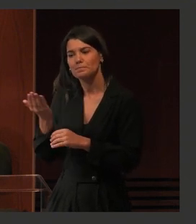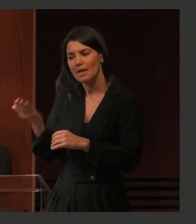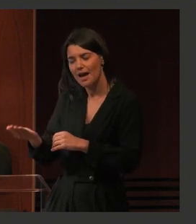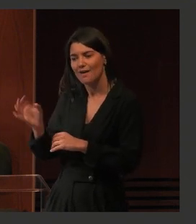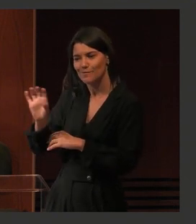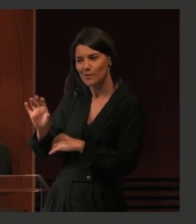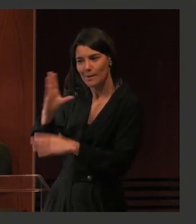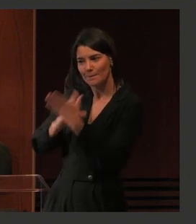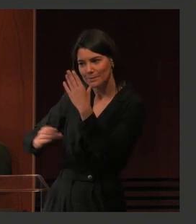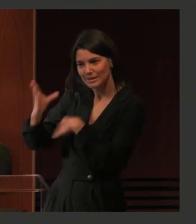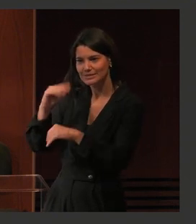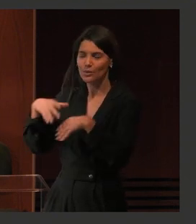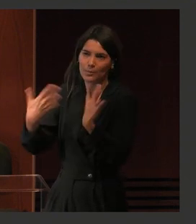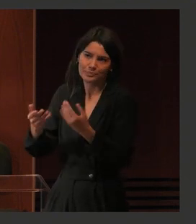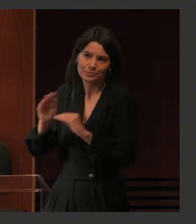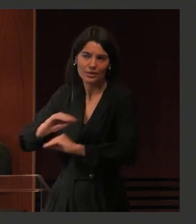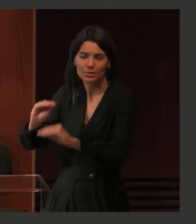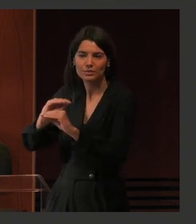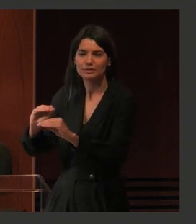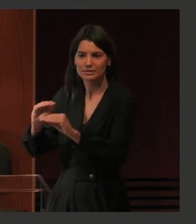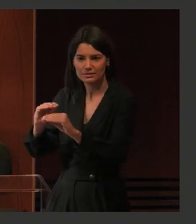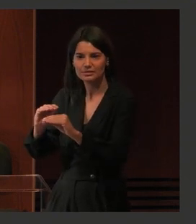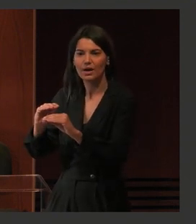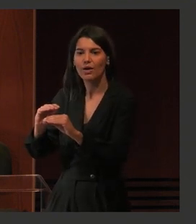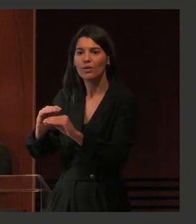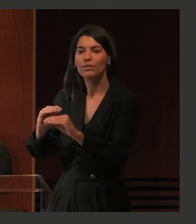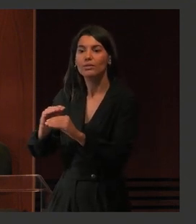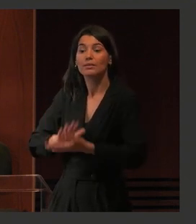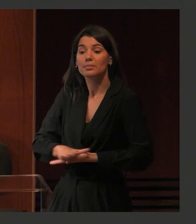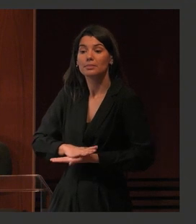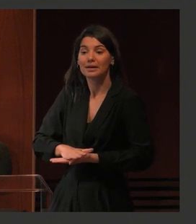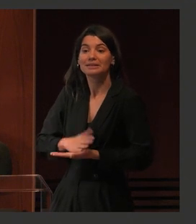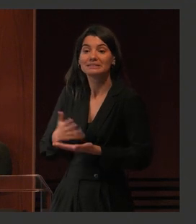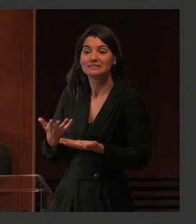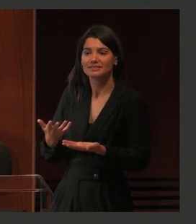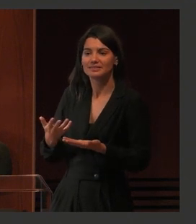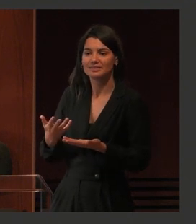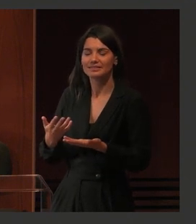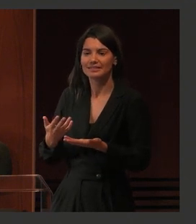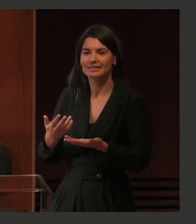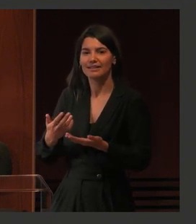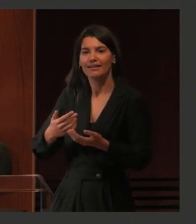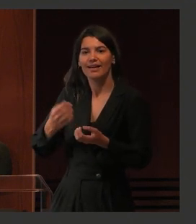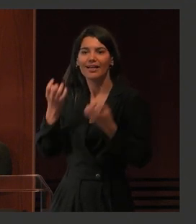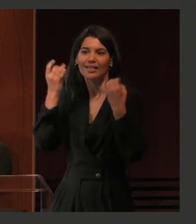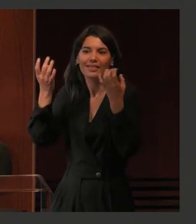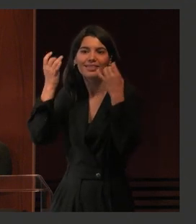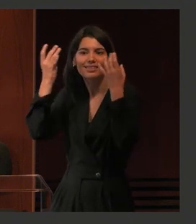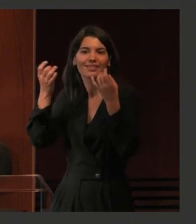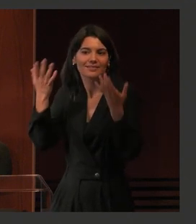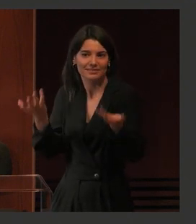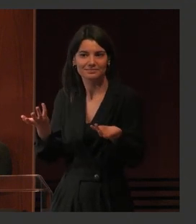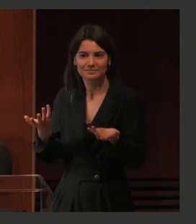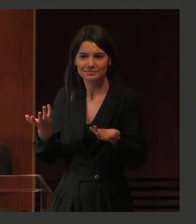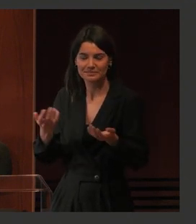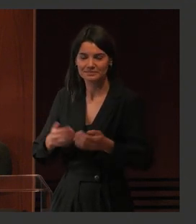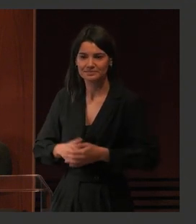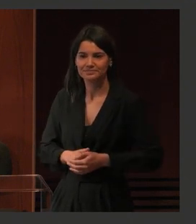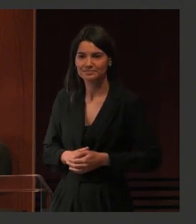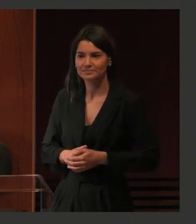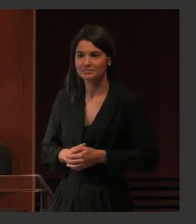of course, but also based on having fun when learning, on entertainment,